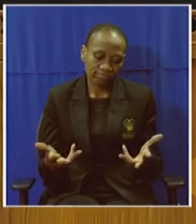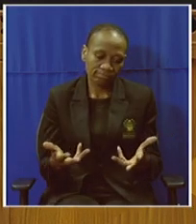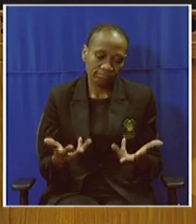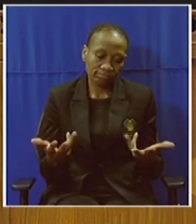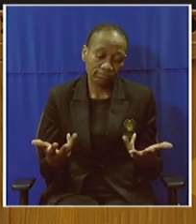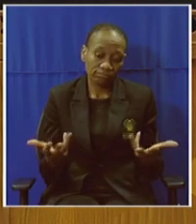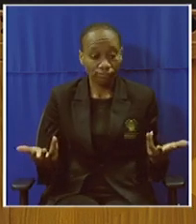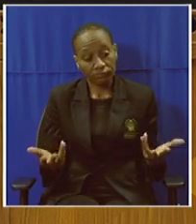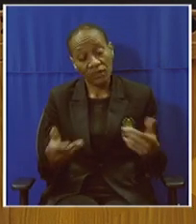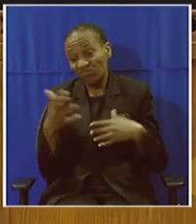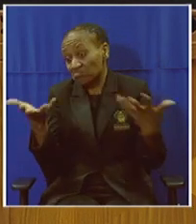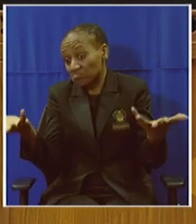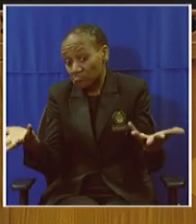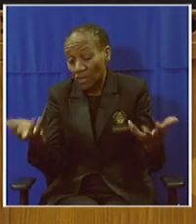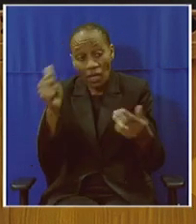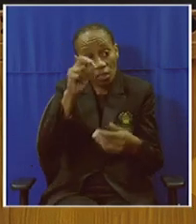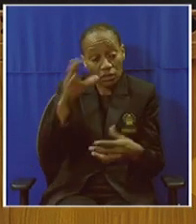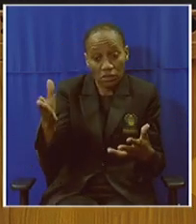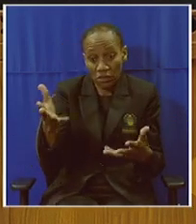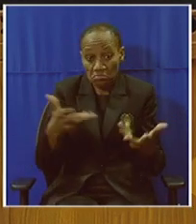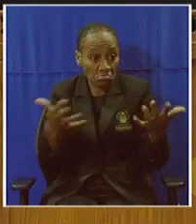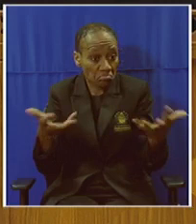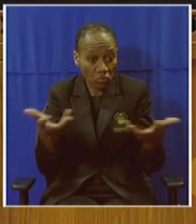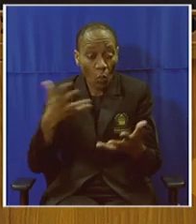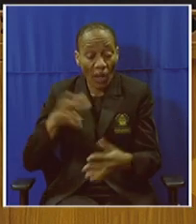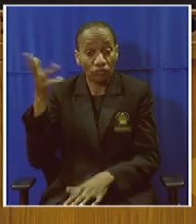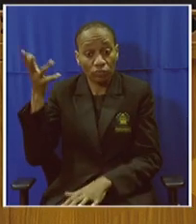Any member of the ANC who wish to make a statement?